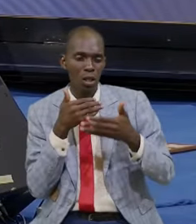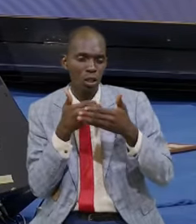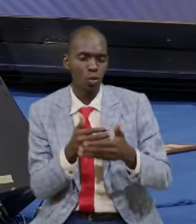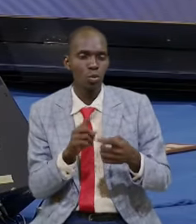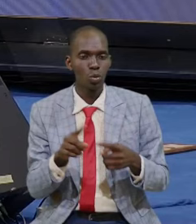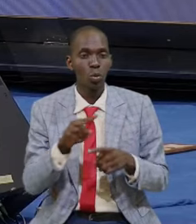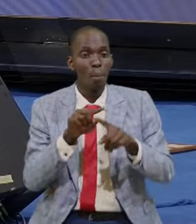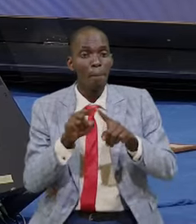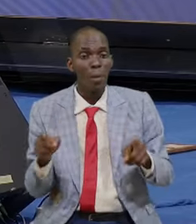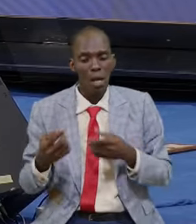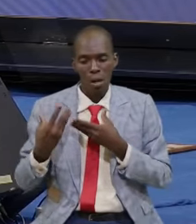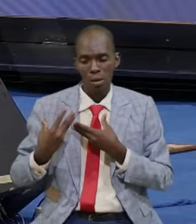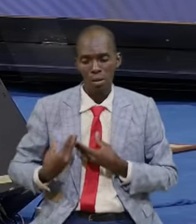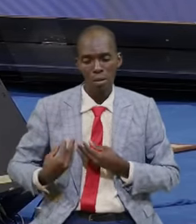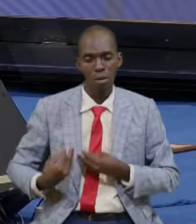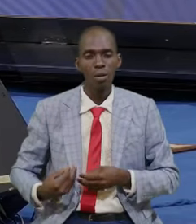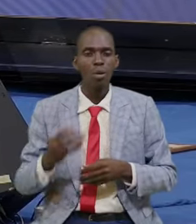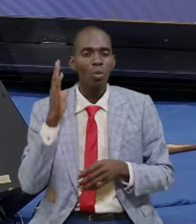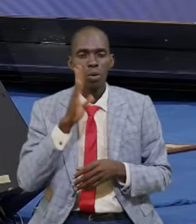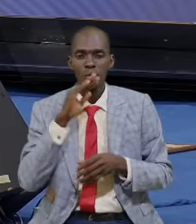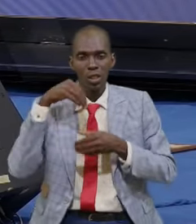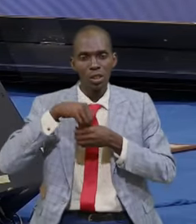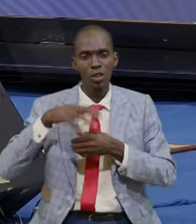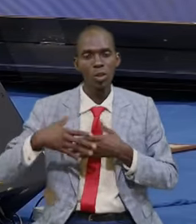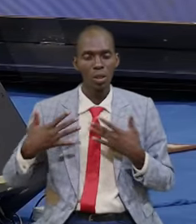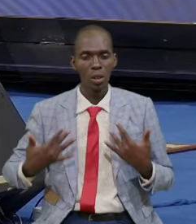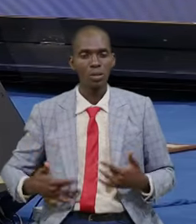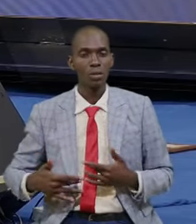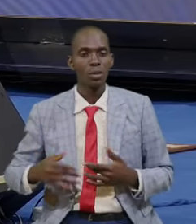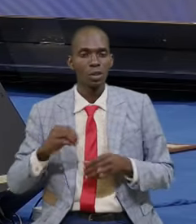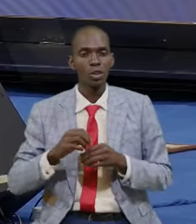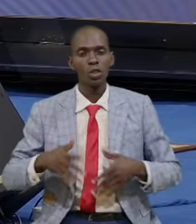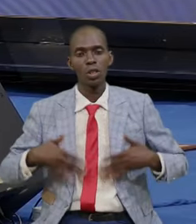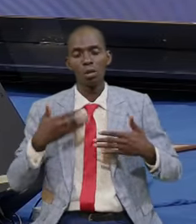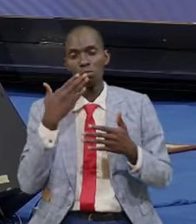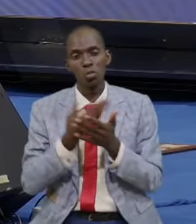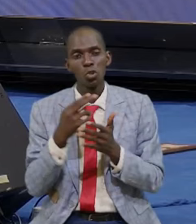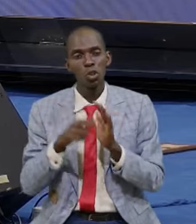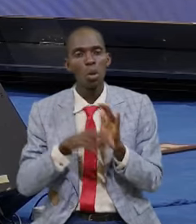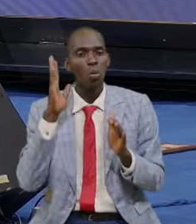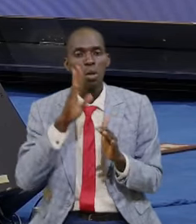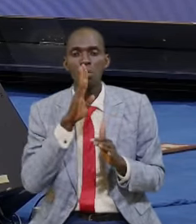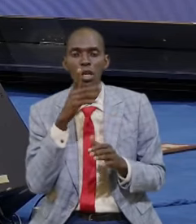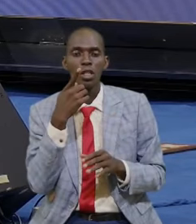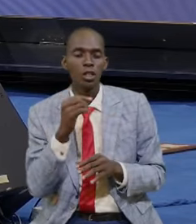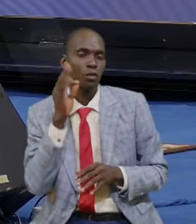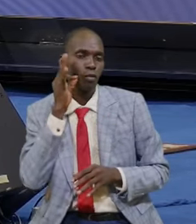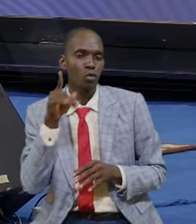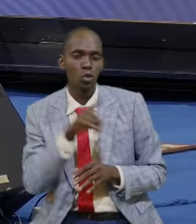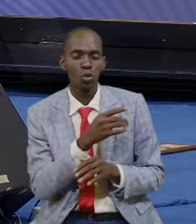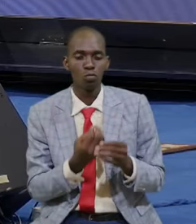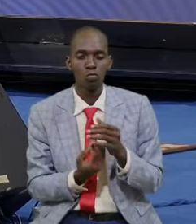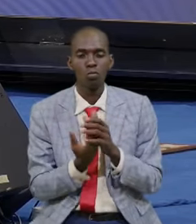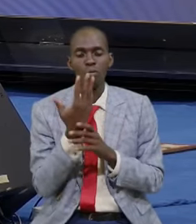Gentleness will be in your life. Goodness will be the fruit you are bearing, because now you are united